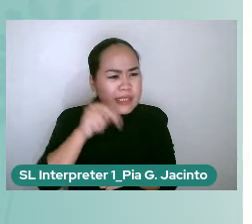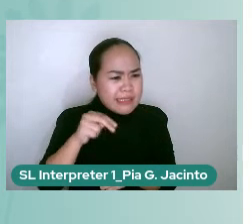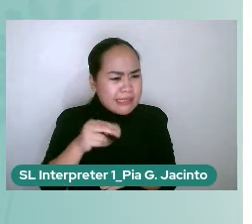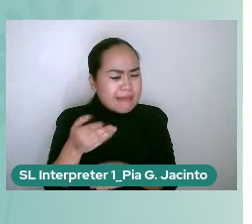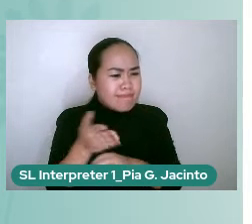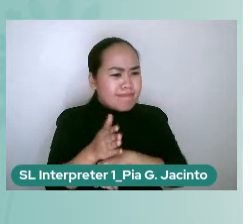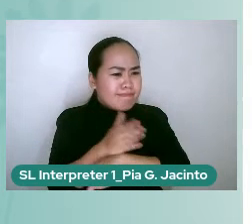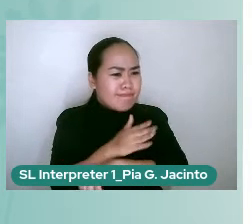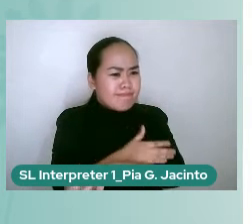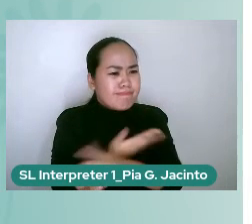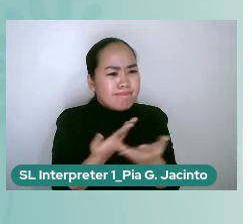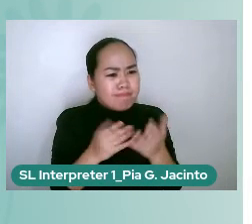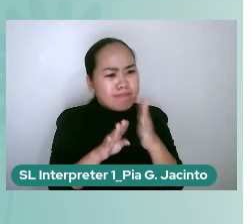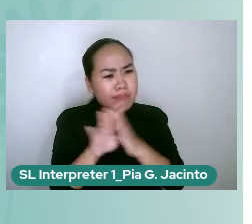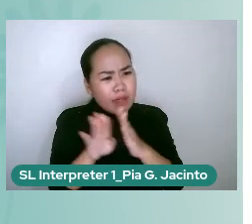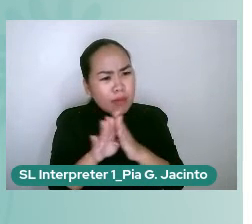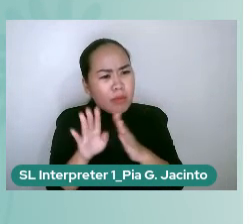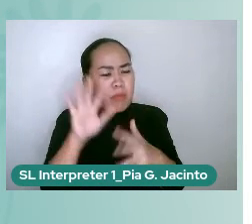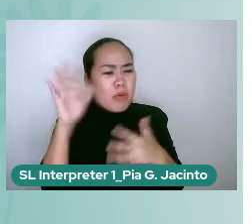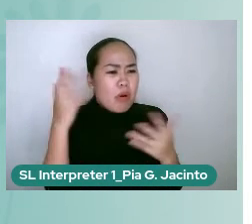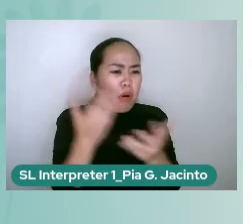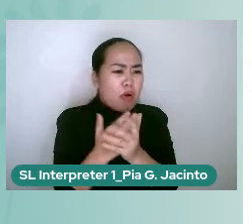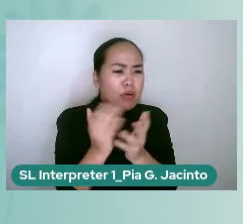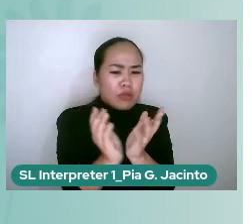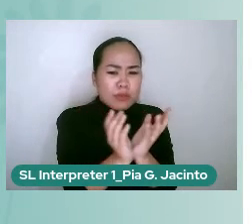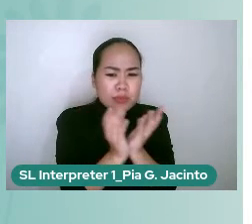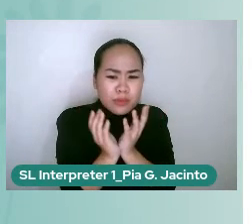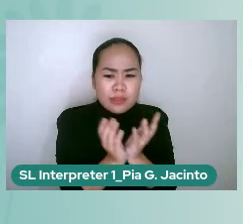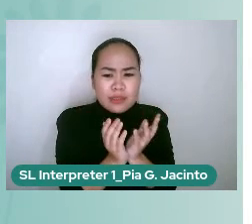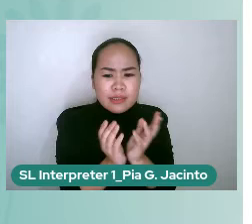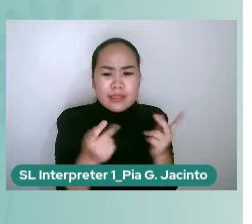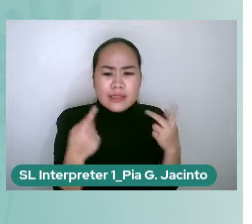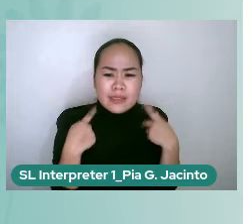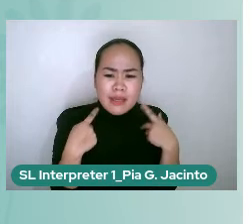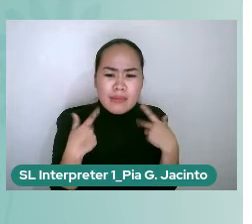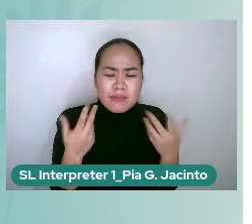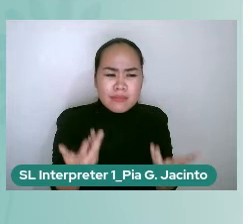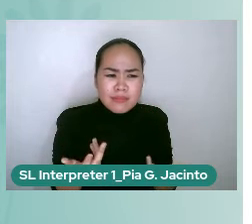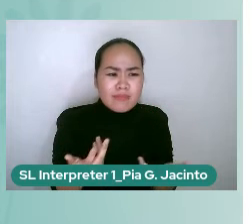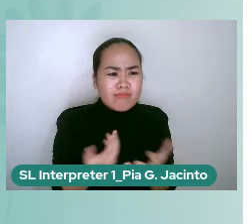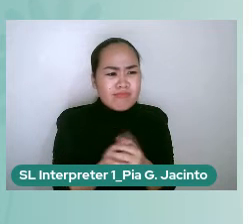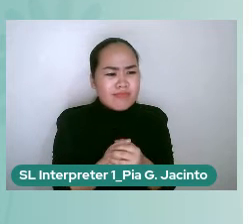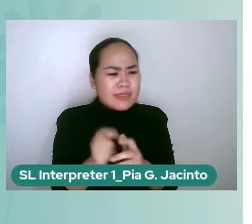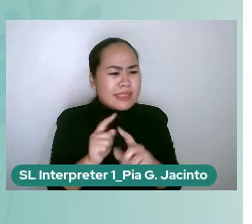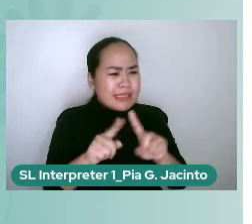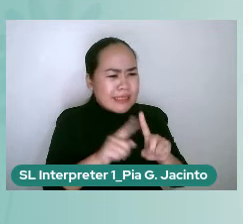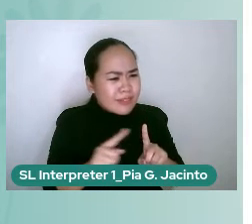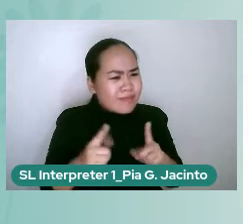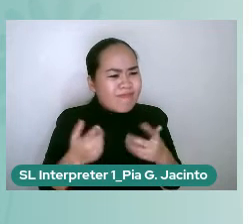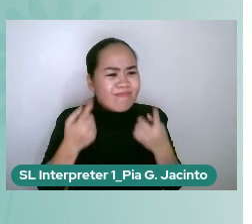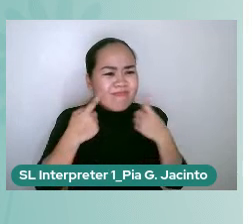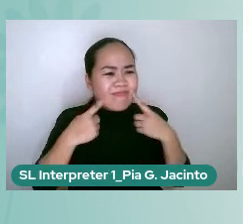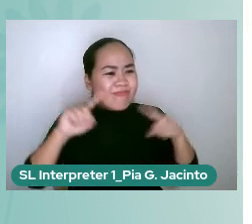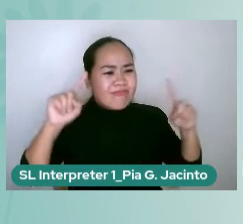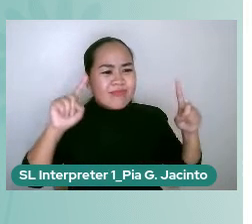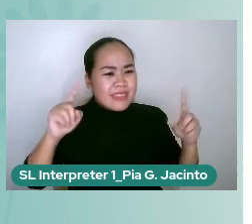that innovation both through communities and through social engagement to achieve those targets?